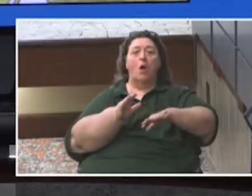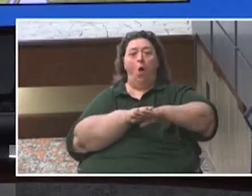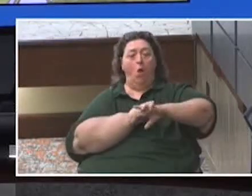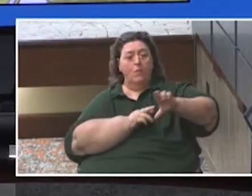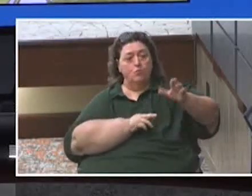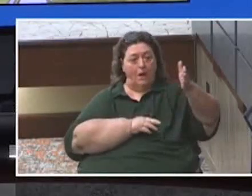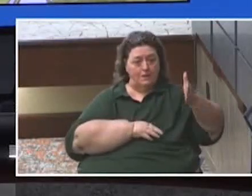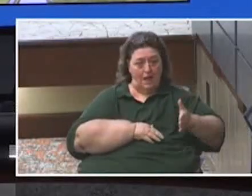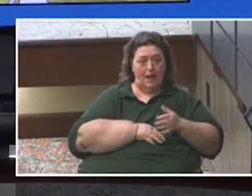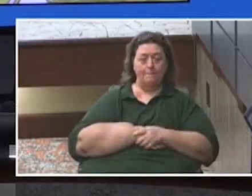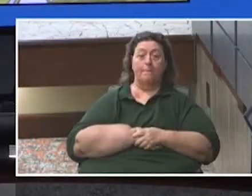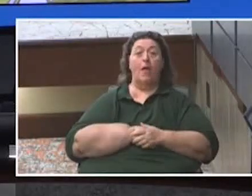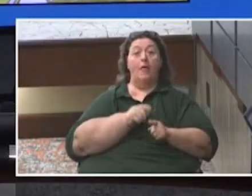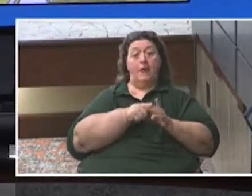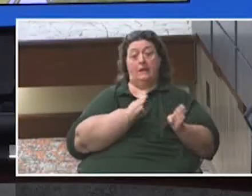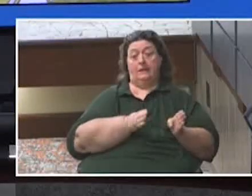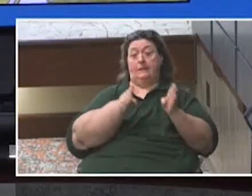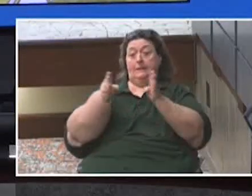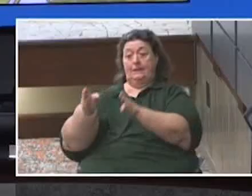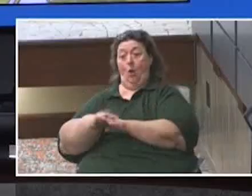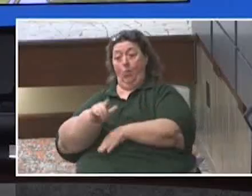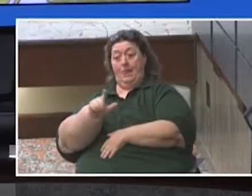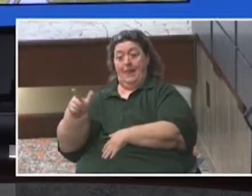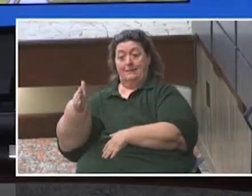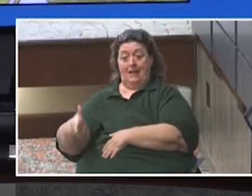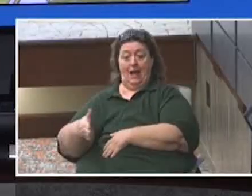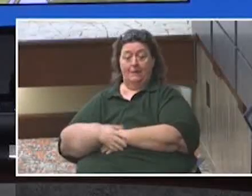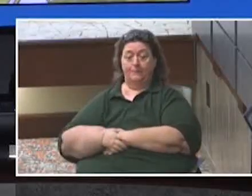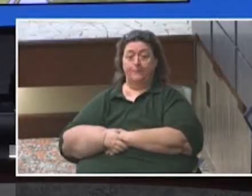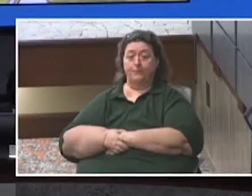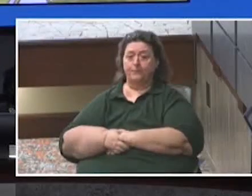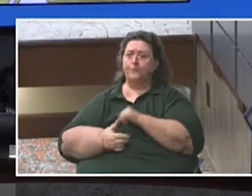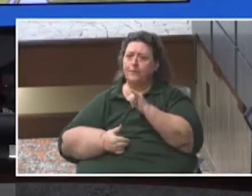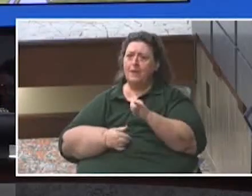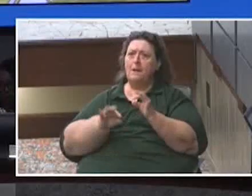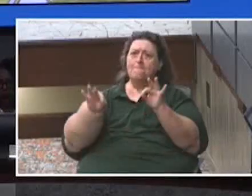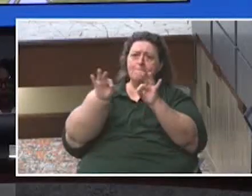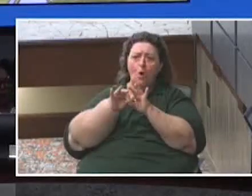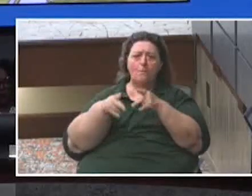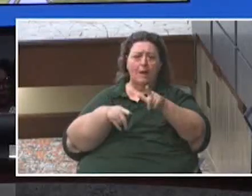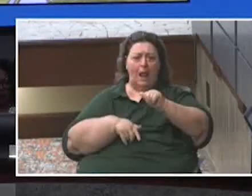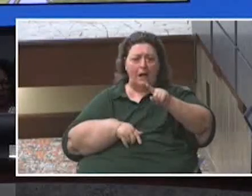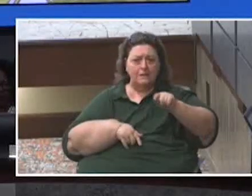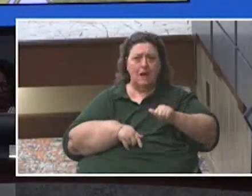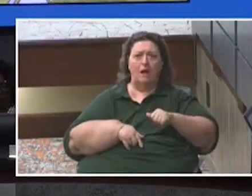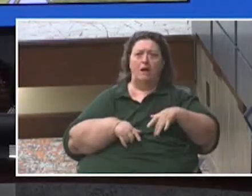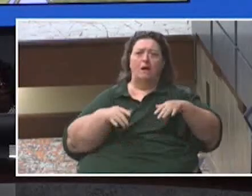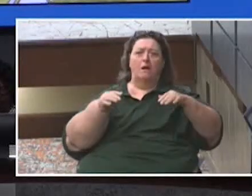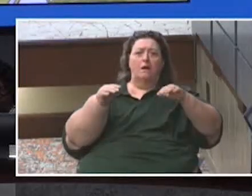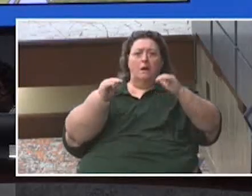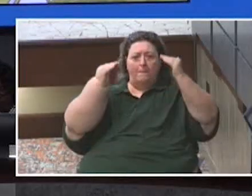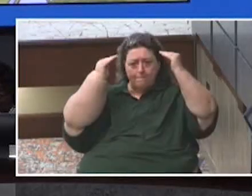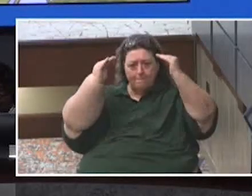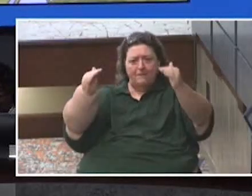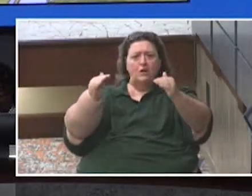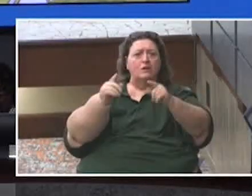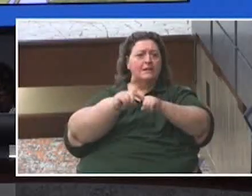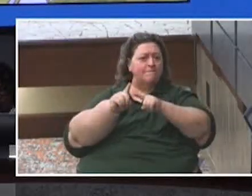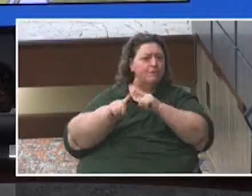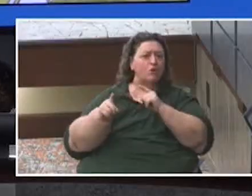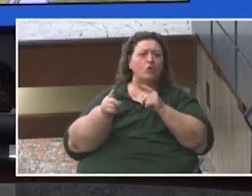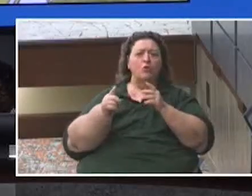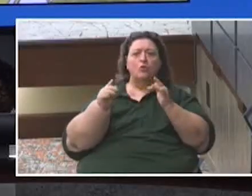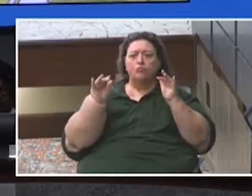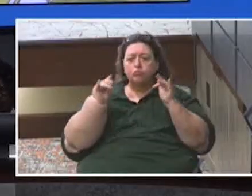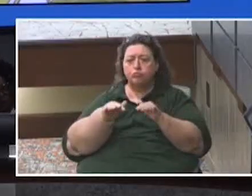right-hand side. And then moving to the left side, our main plaza pavilion that'll be able for multiple rentals at a